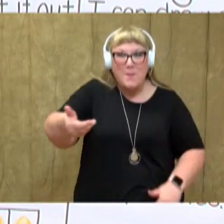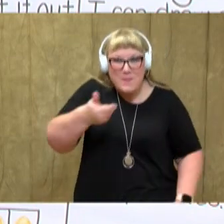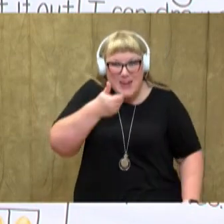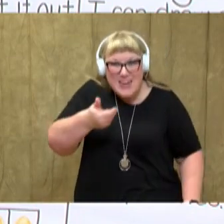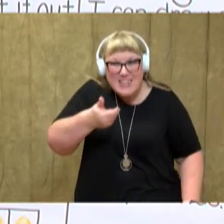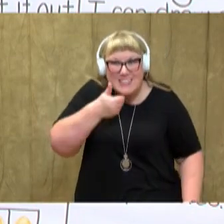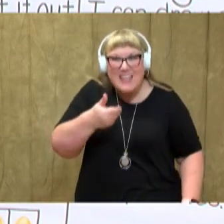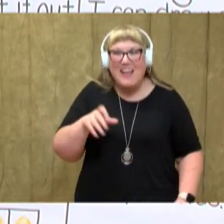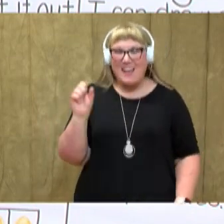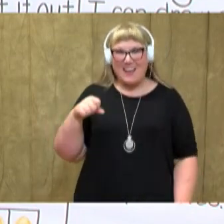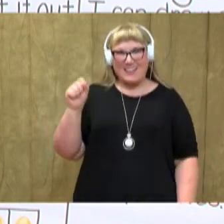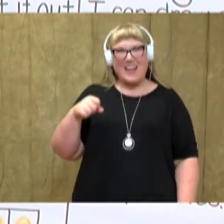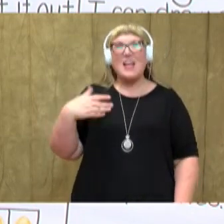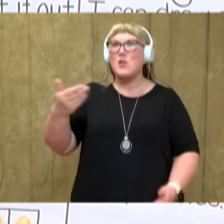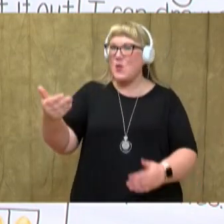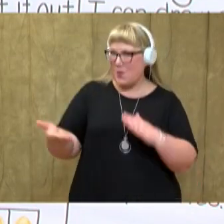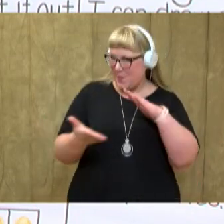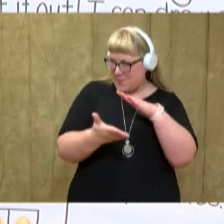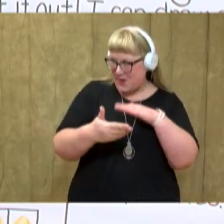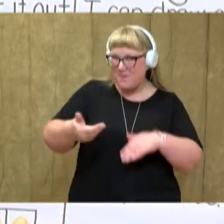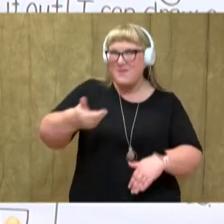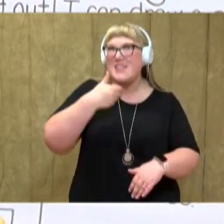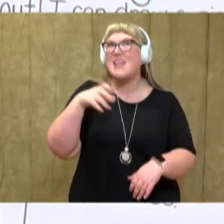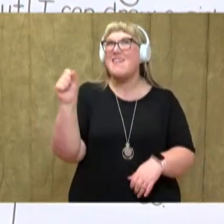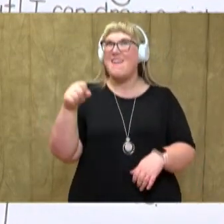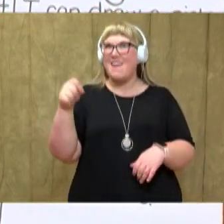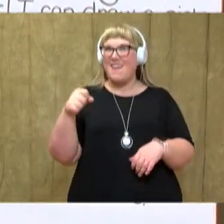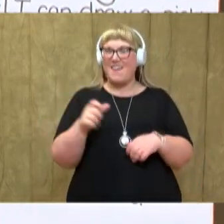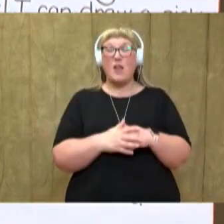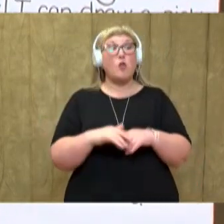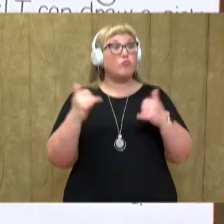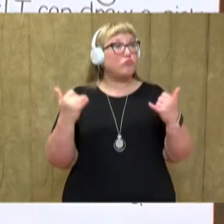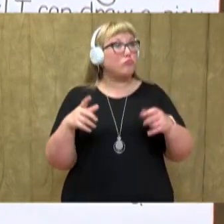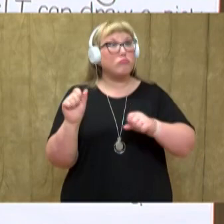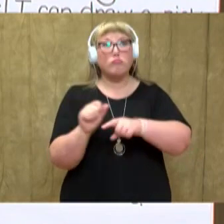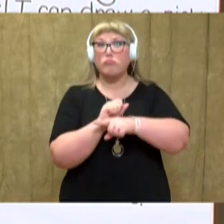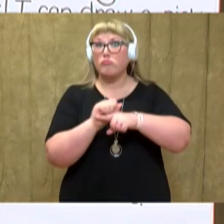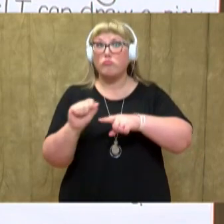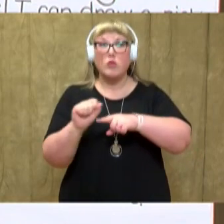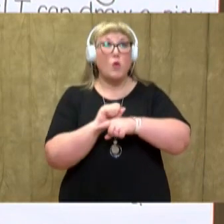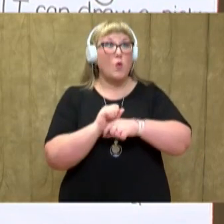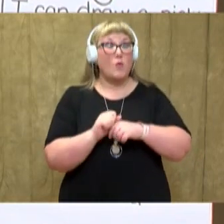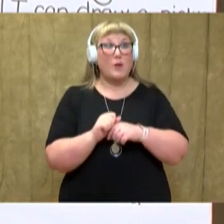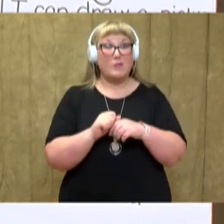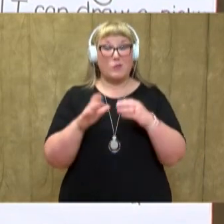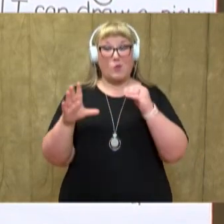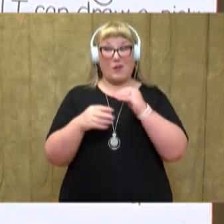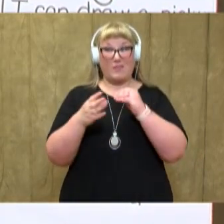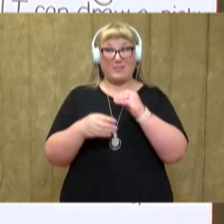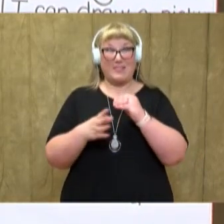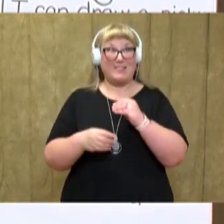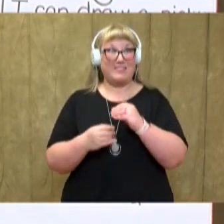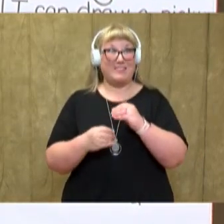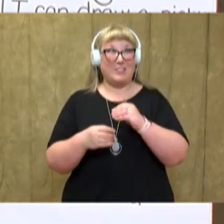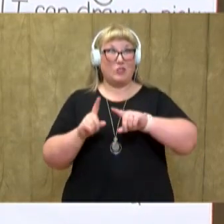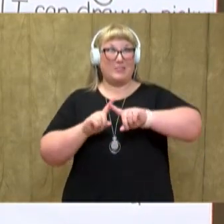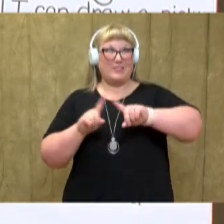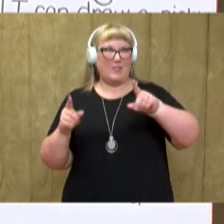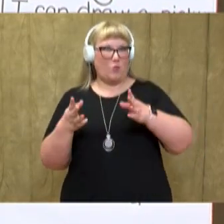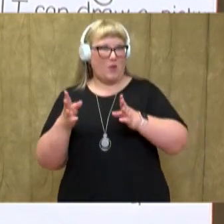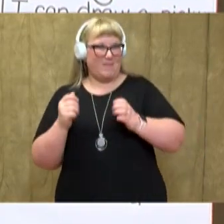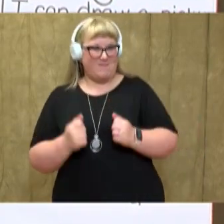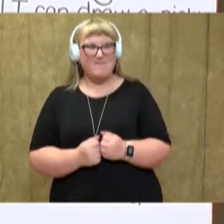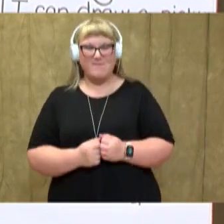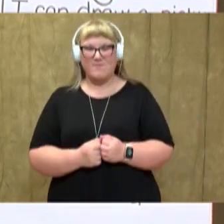pizza. That's right, we baked pizzas. So today, we are going to practice doing those addition strategies in a different way.